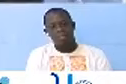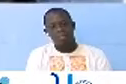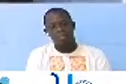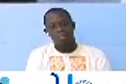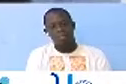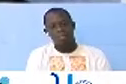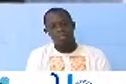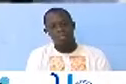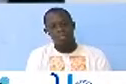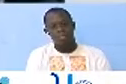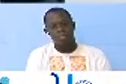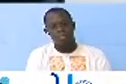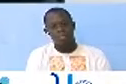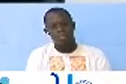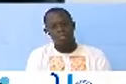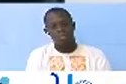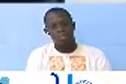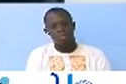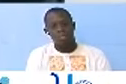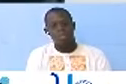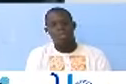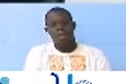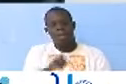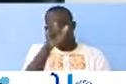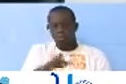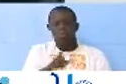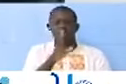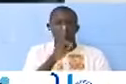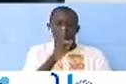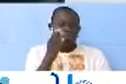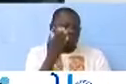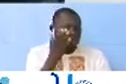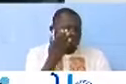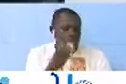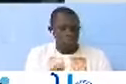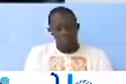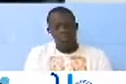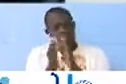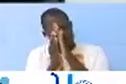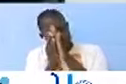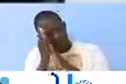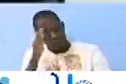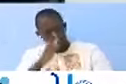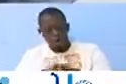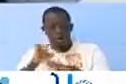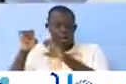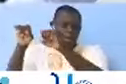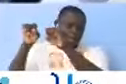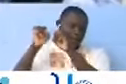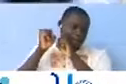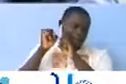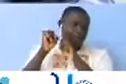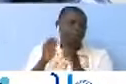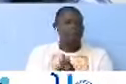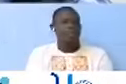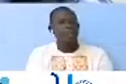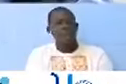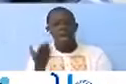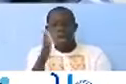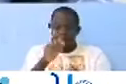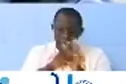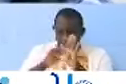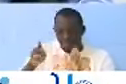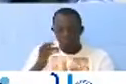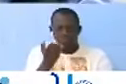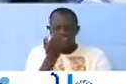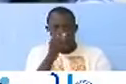momin dal de la ronka. Somebody who used to sleep on a bed, domoro diate nyame kaka nyama. Any type